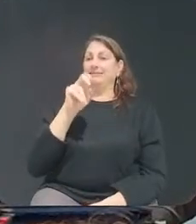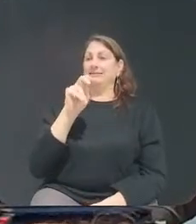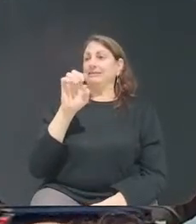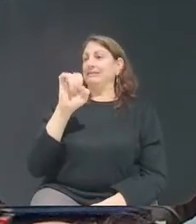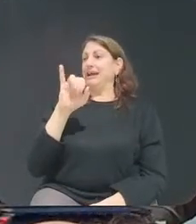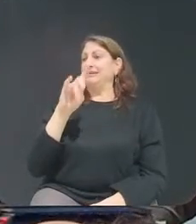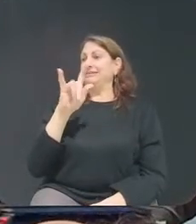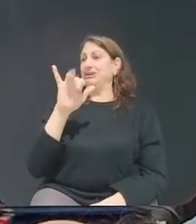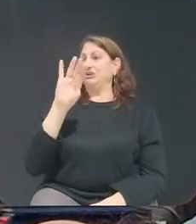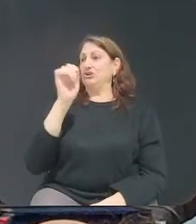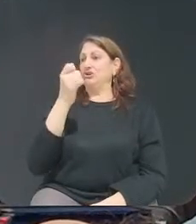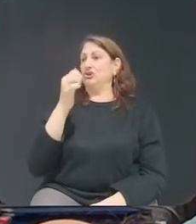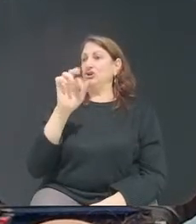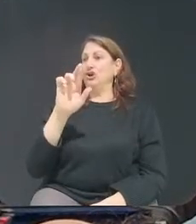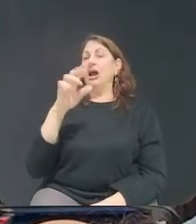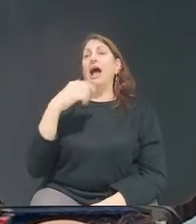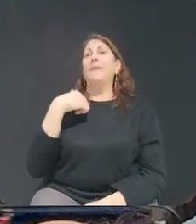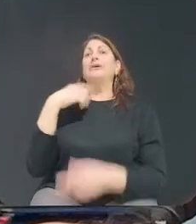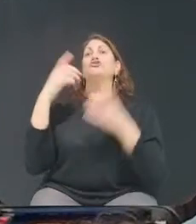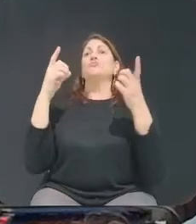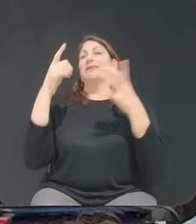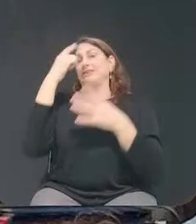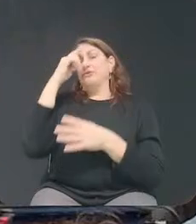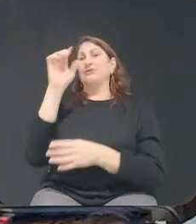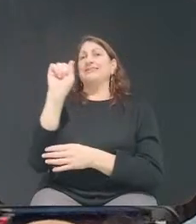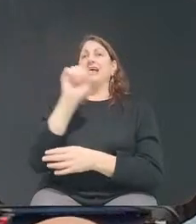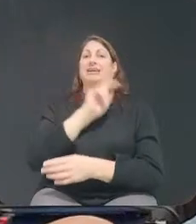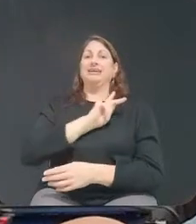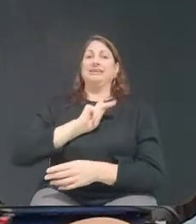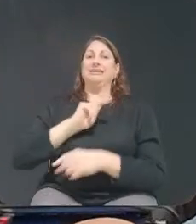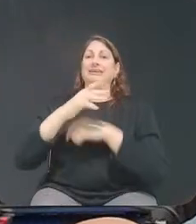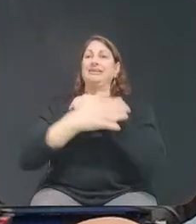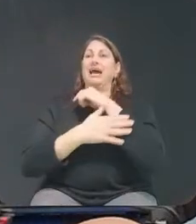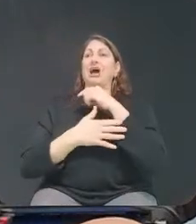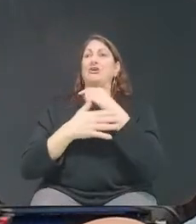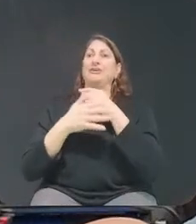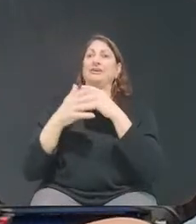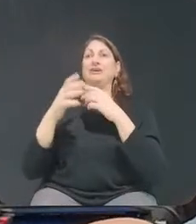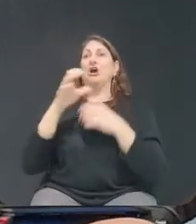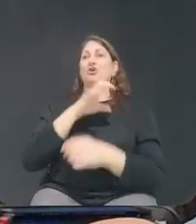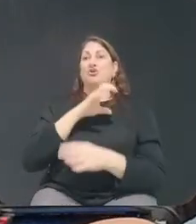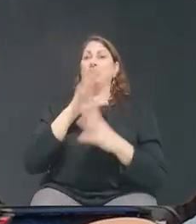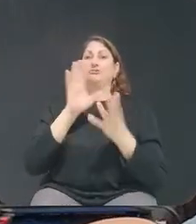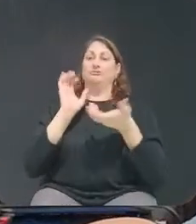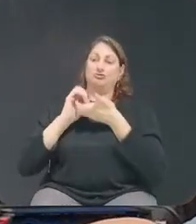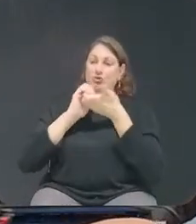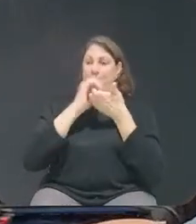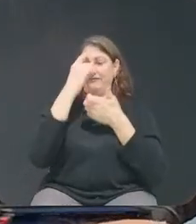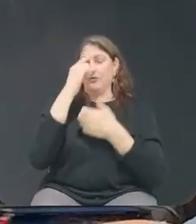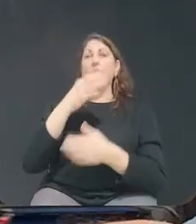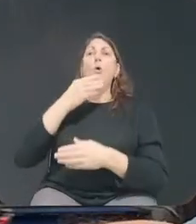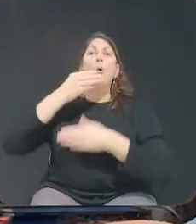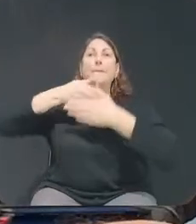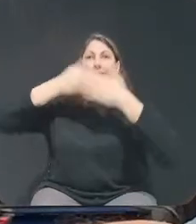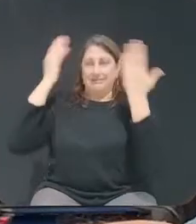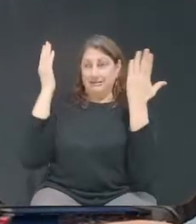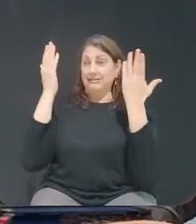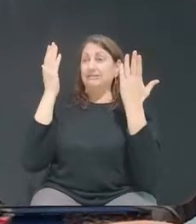director of the Seattle King County Coalition on Homelessness. And I really appreciated both parts of your presentations.